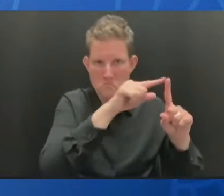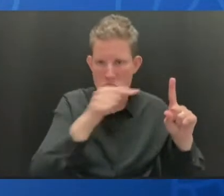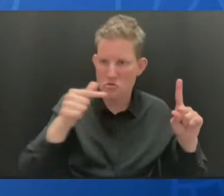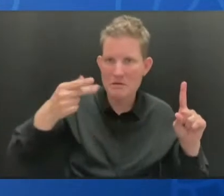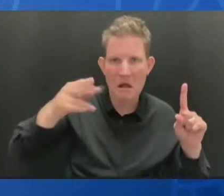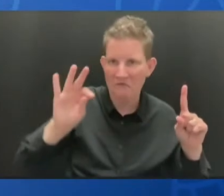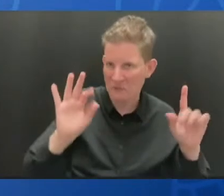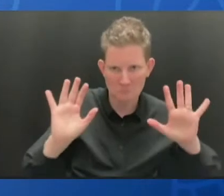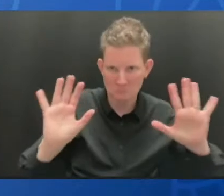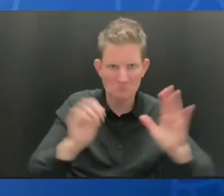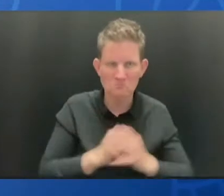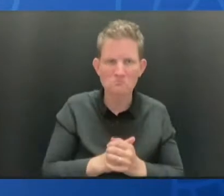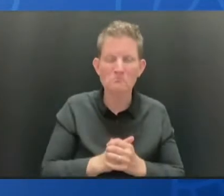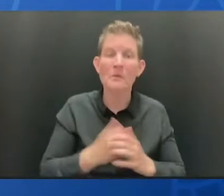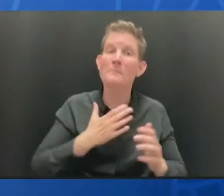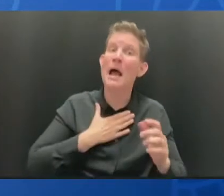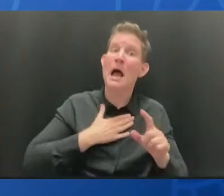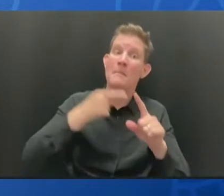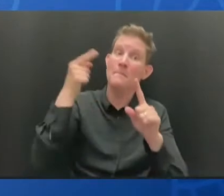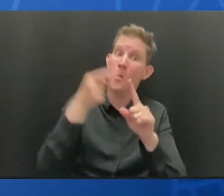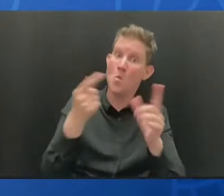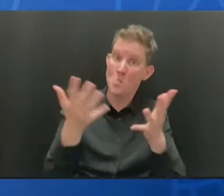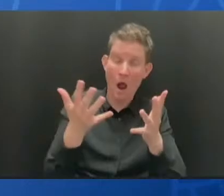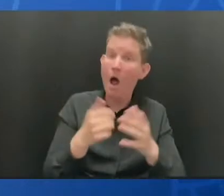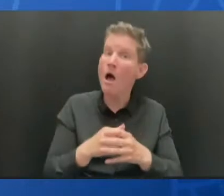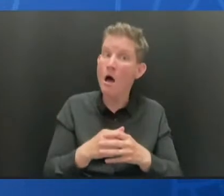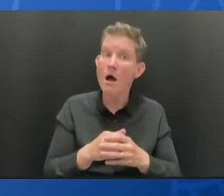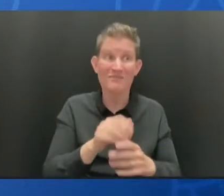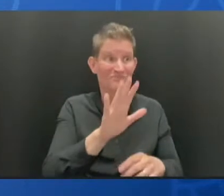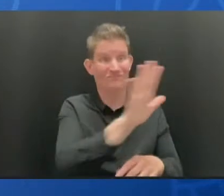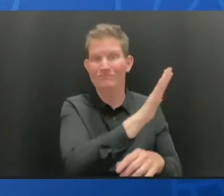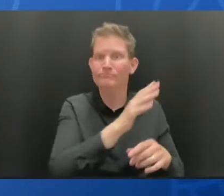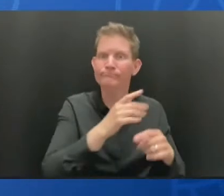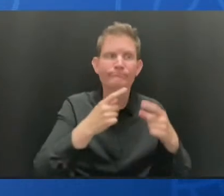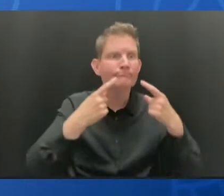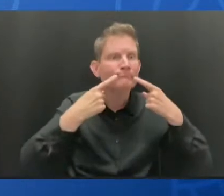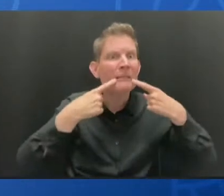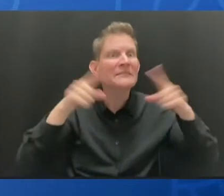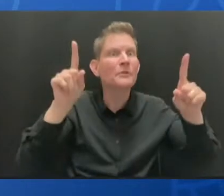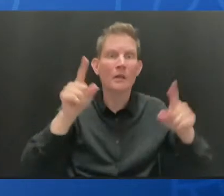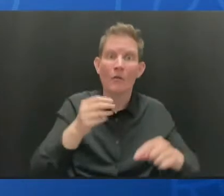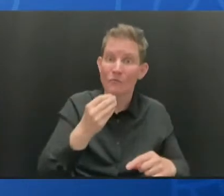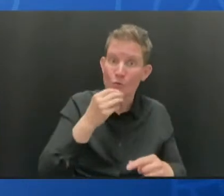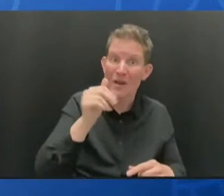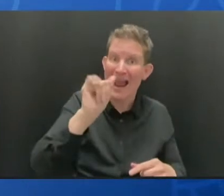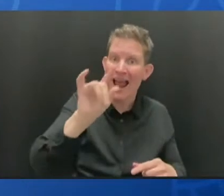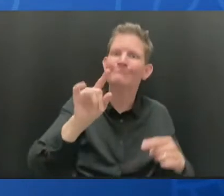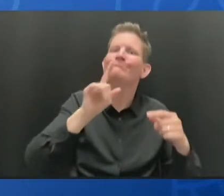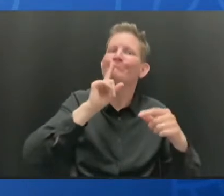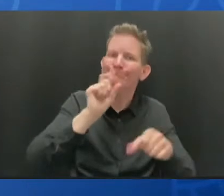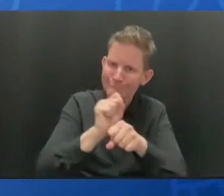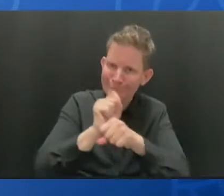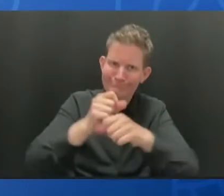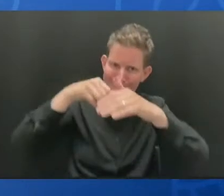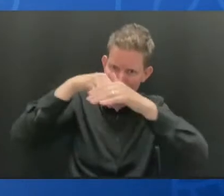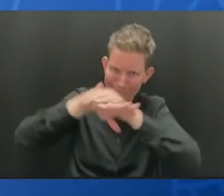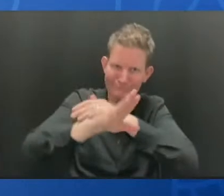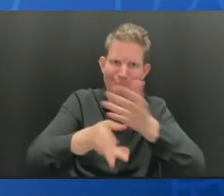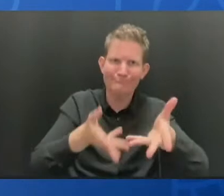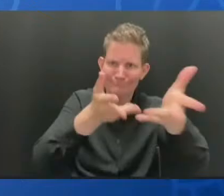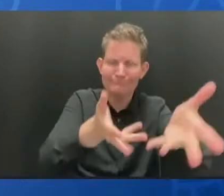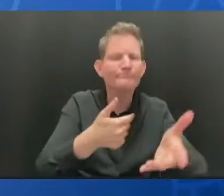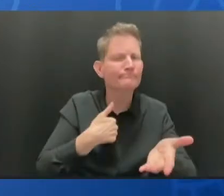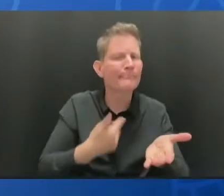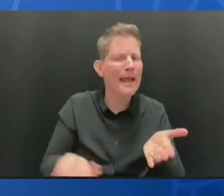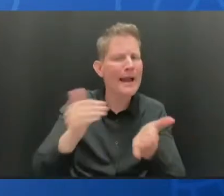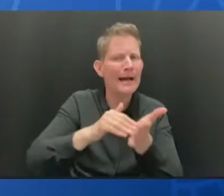accomplishing, which is getting food and aid into that region. I'll say that just one more time. There are some disagreements